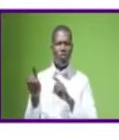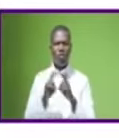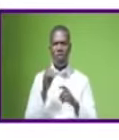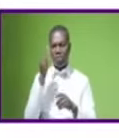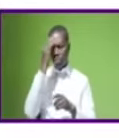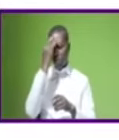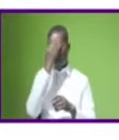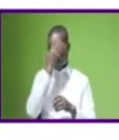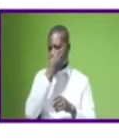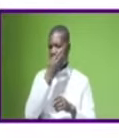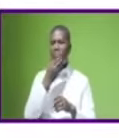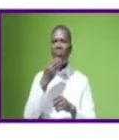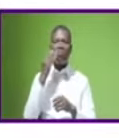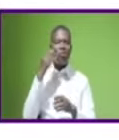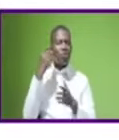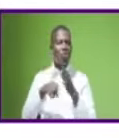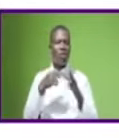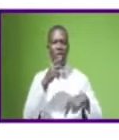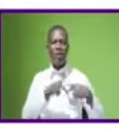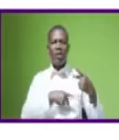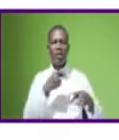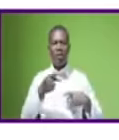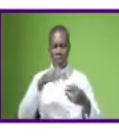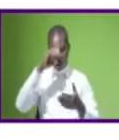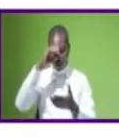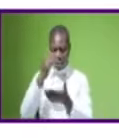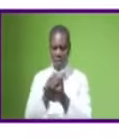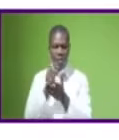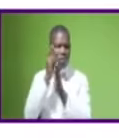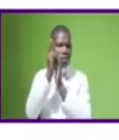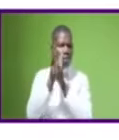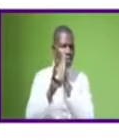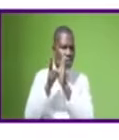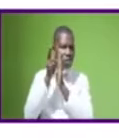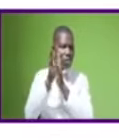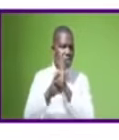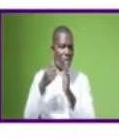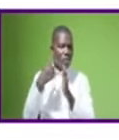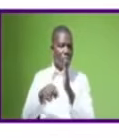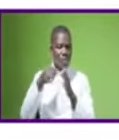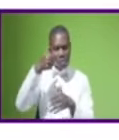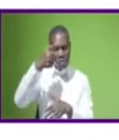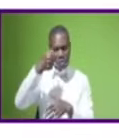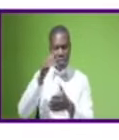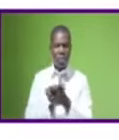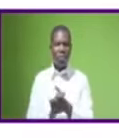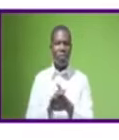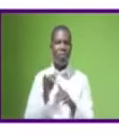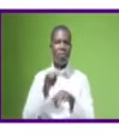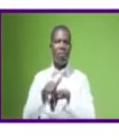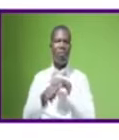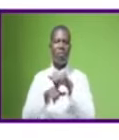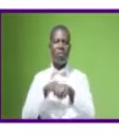the camera pen, and which camera photographer pen, and which photographer